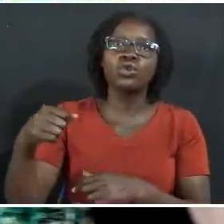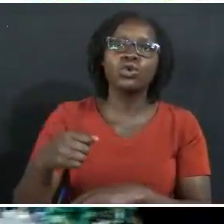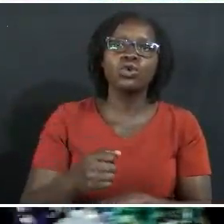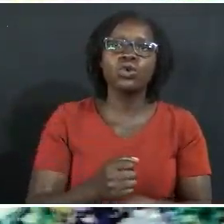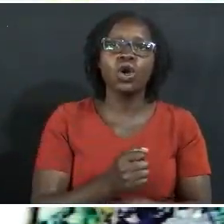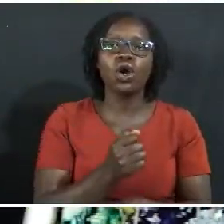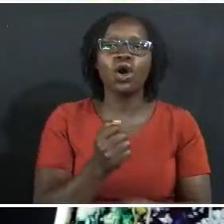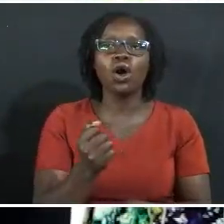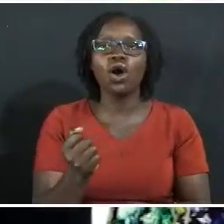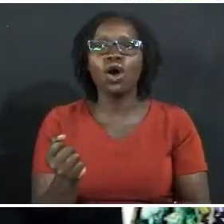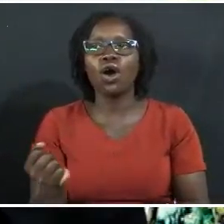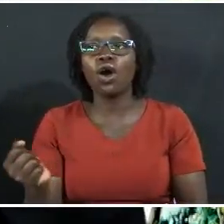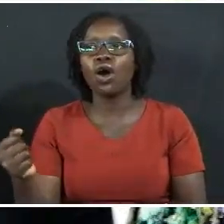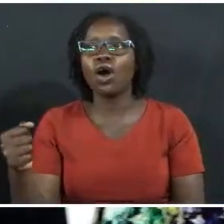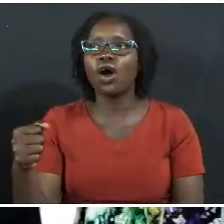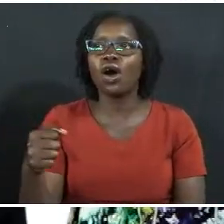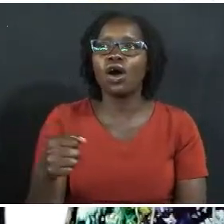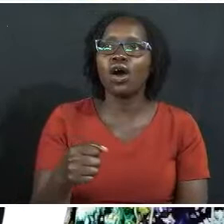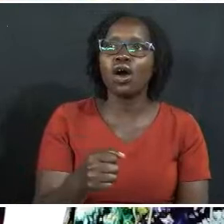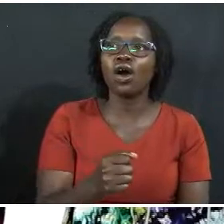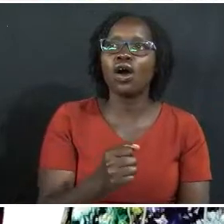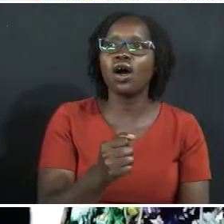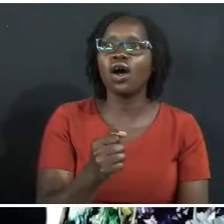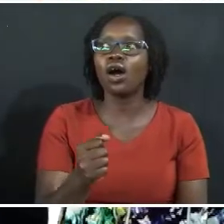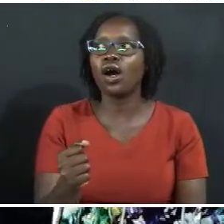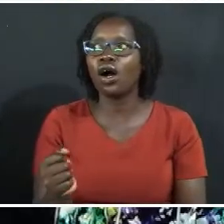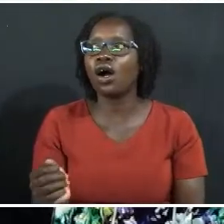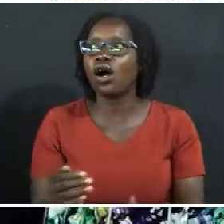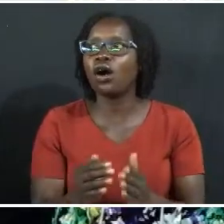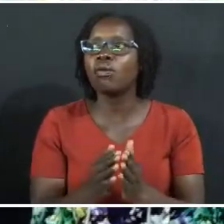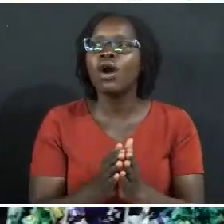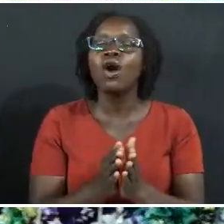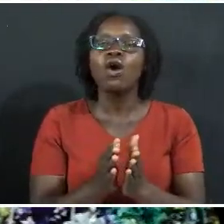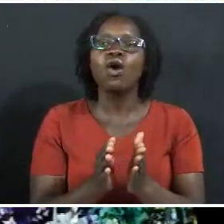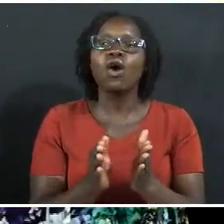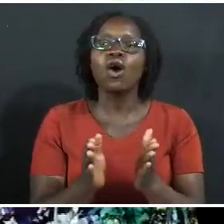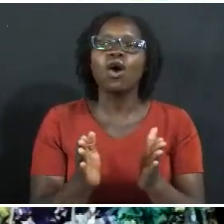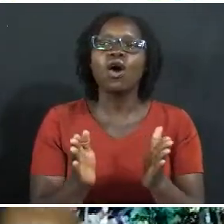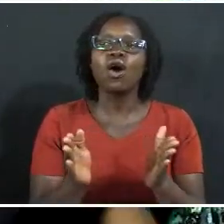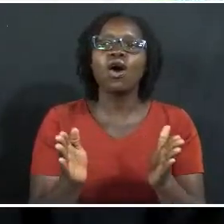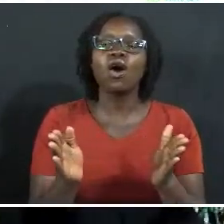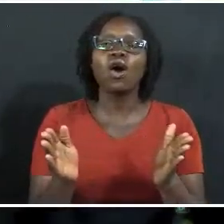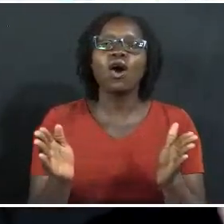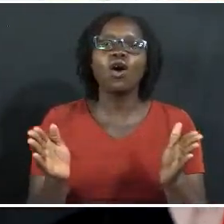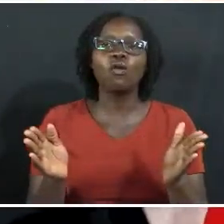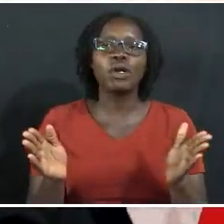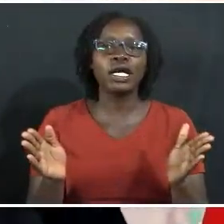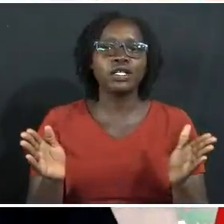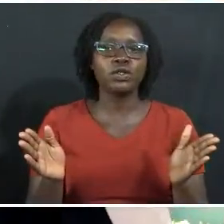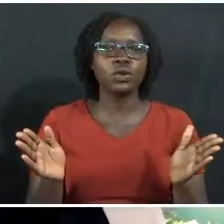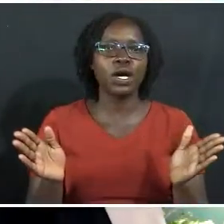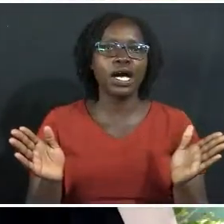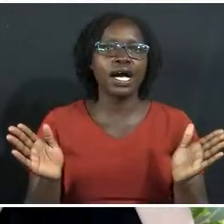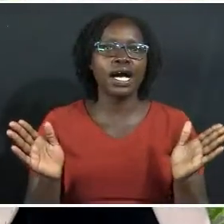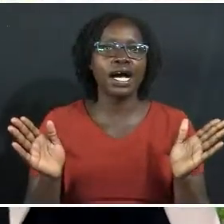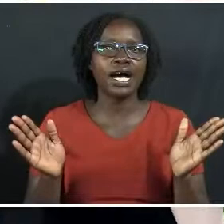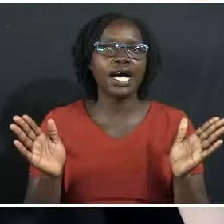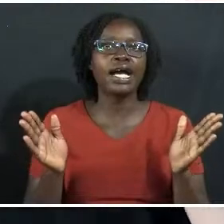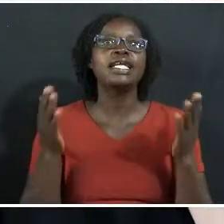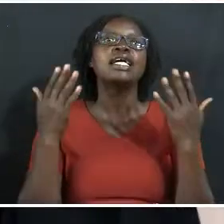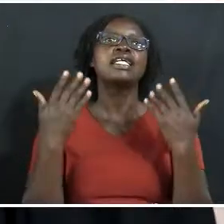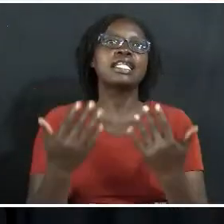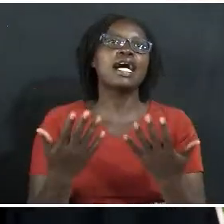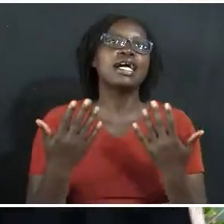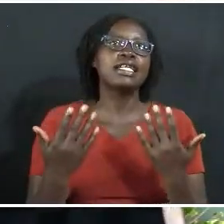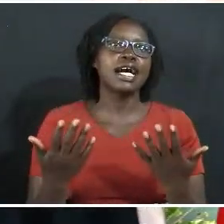for repentance and that, come, repent, for the kingdom of heaven is at